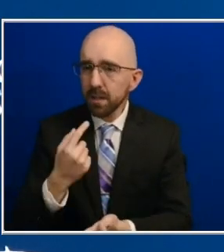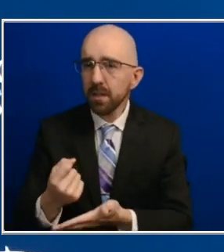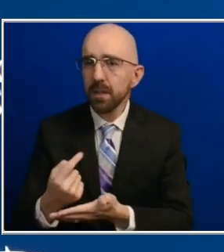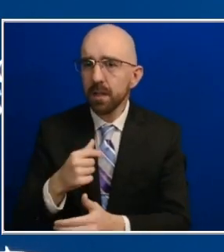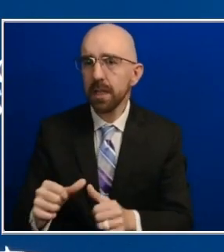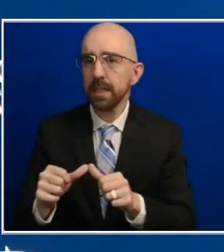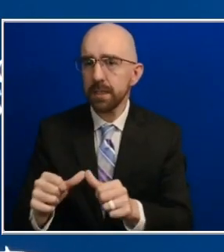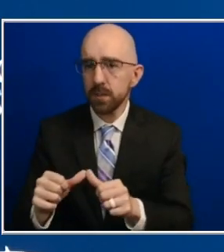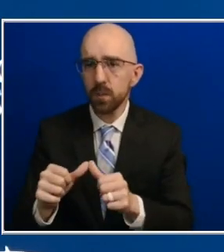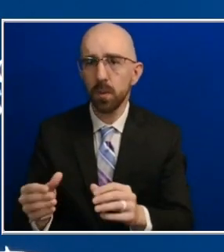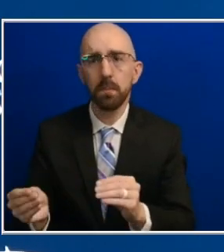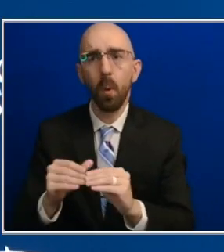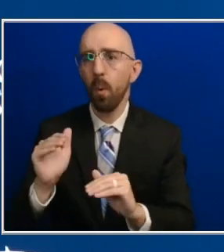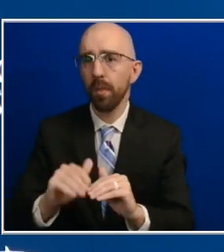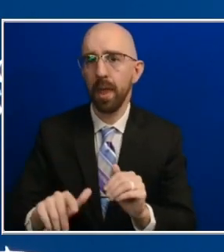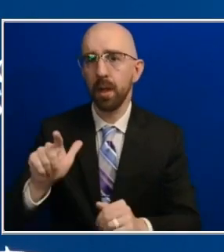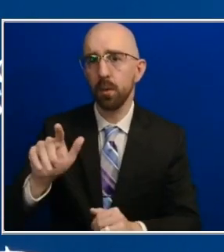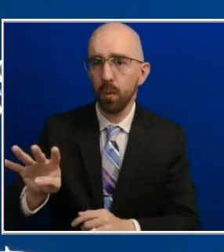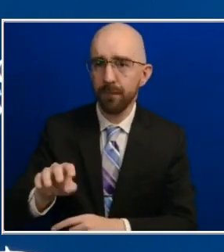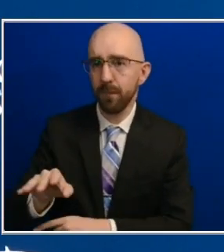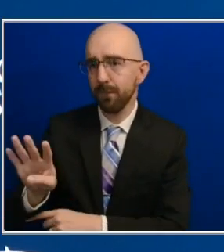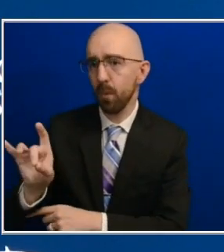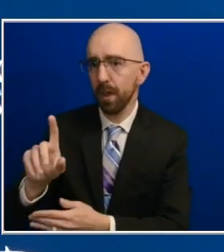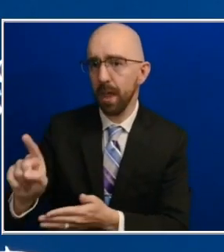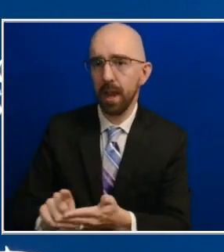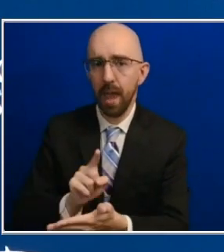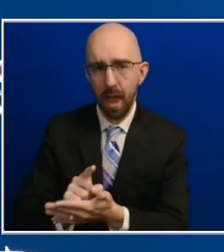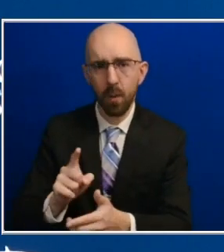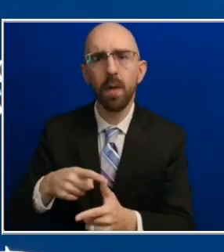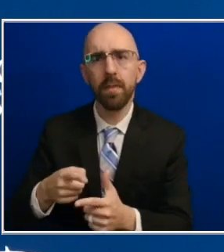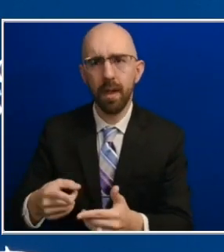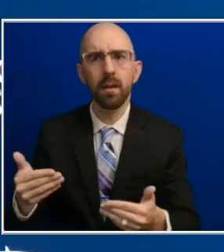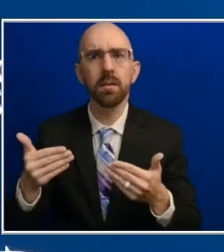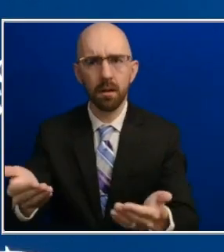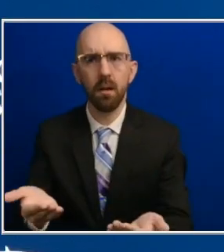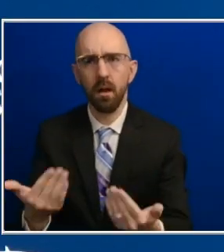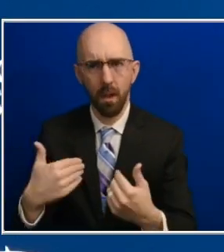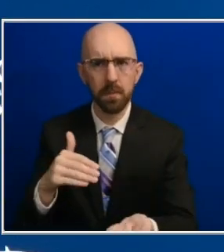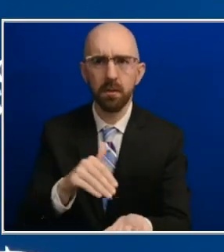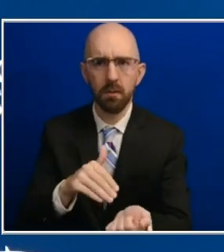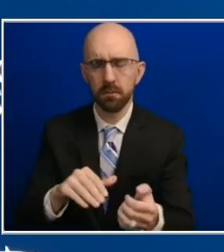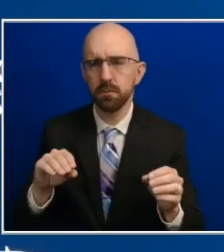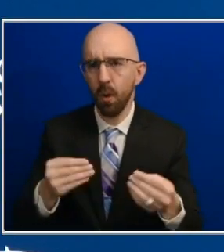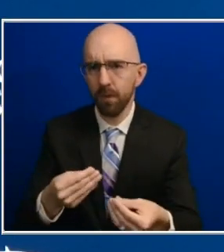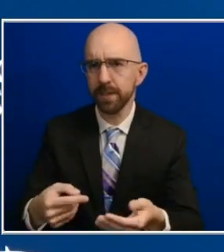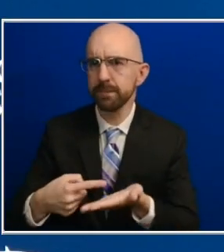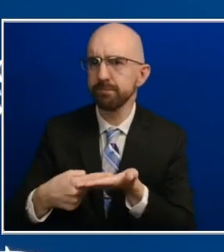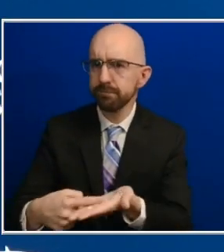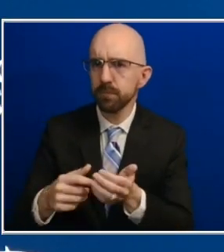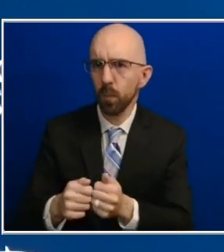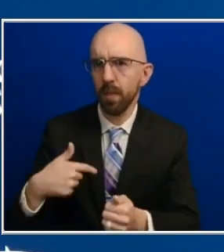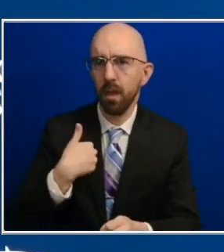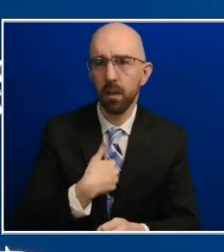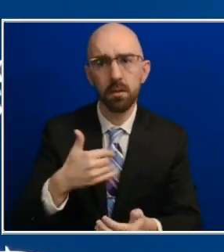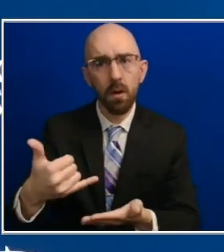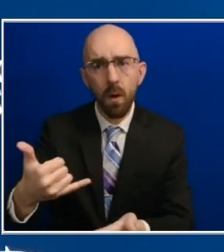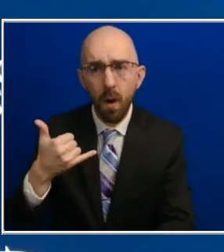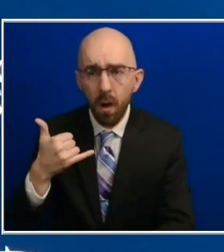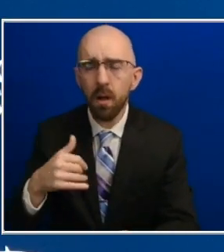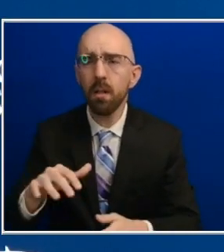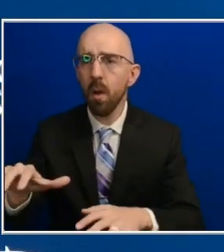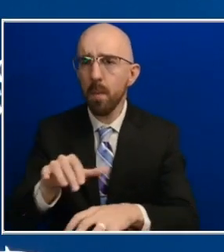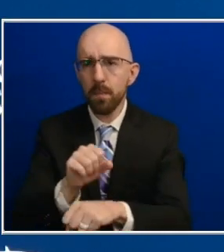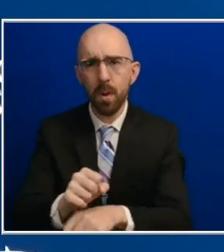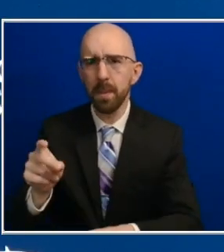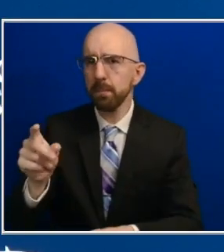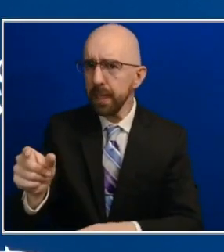more than 24, 48 hours, then we want you coming to us and having a conversation, either calling us or making an appointment immediately to